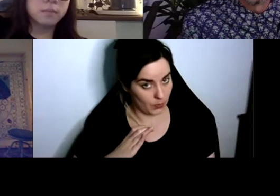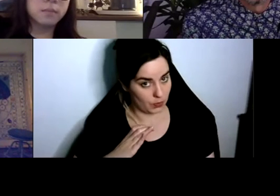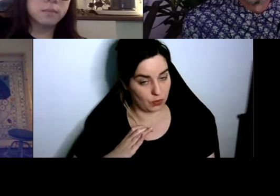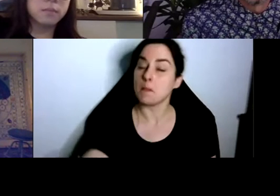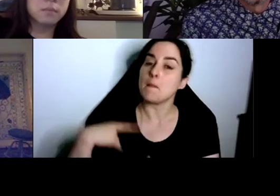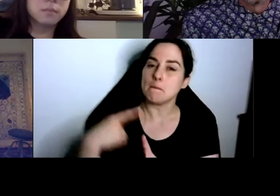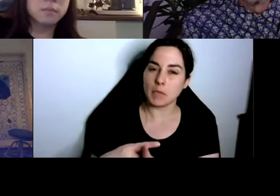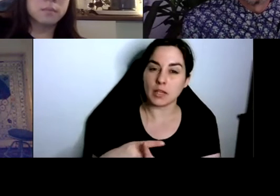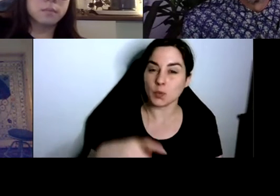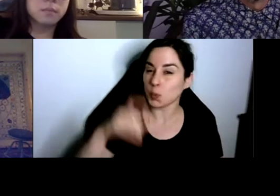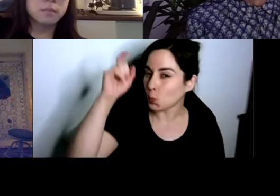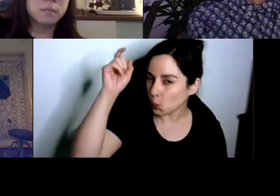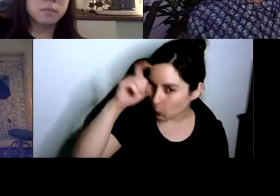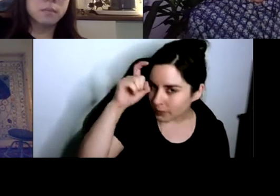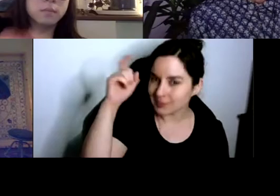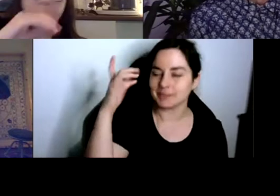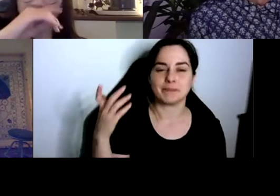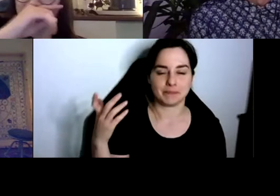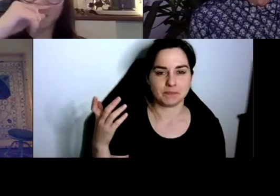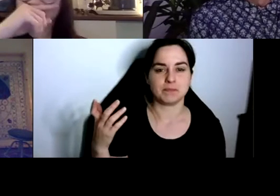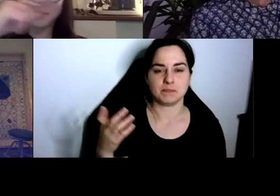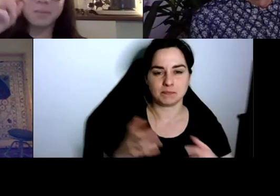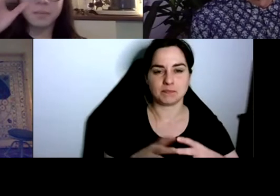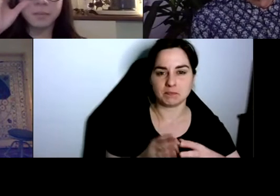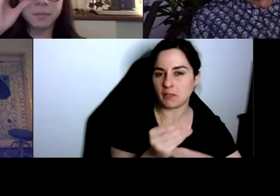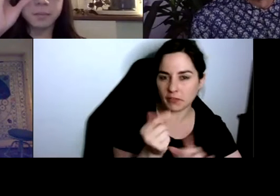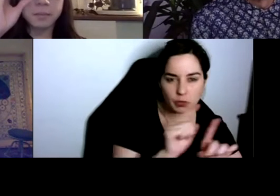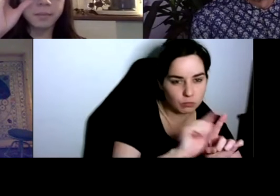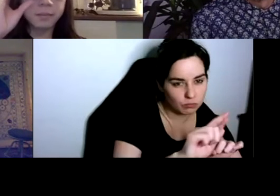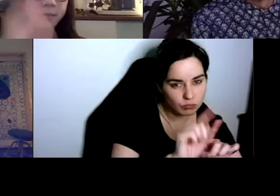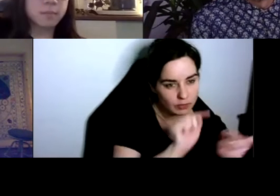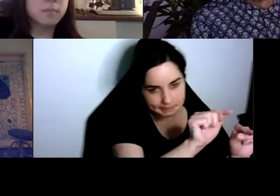of a few of the more